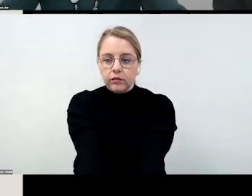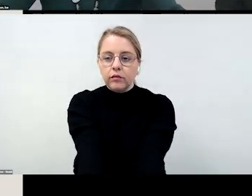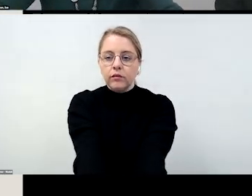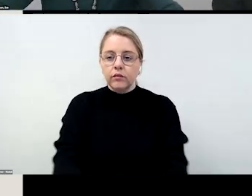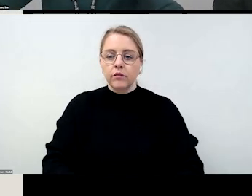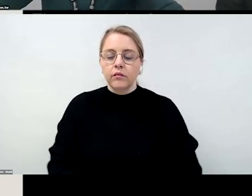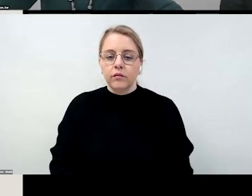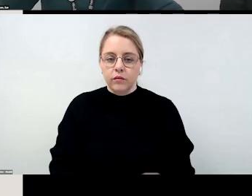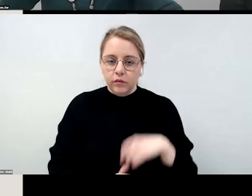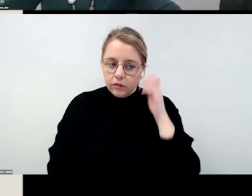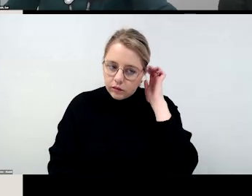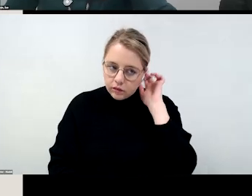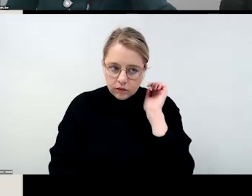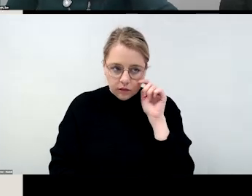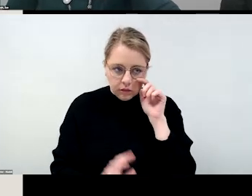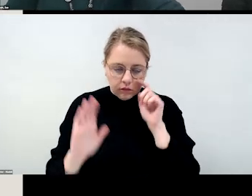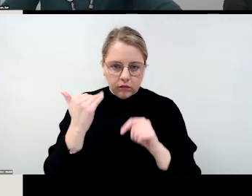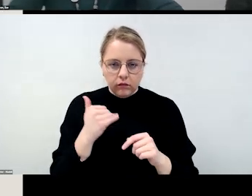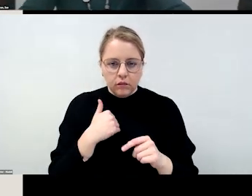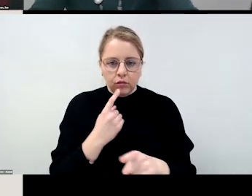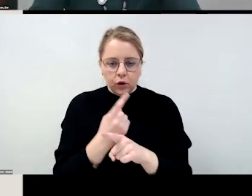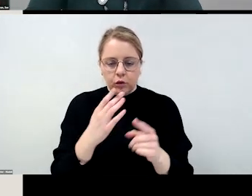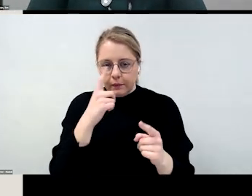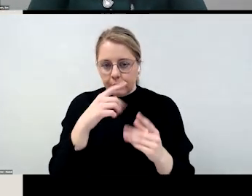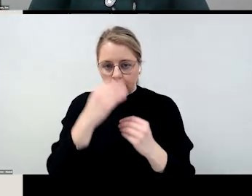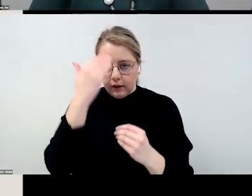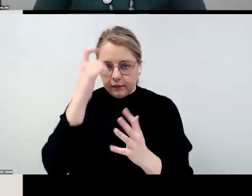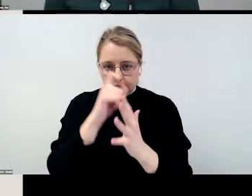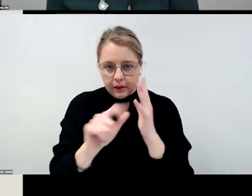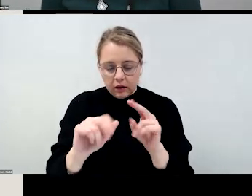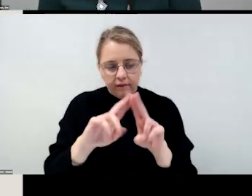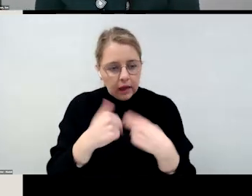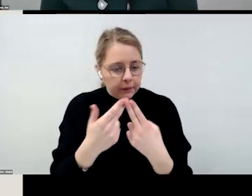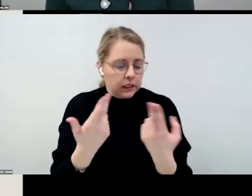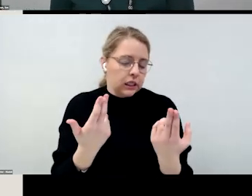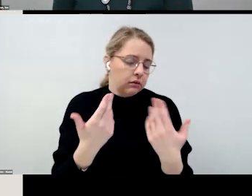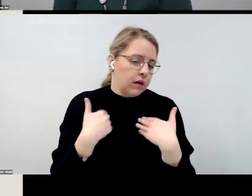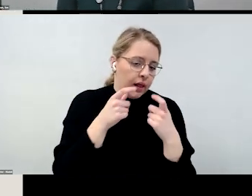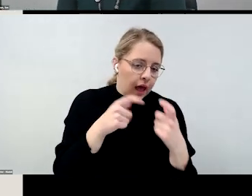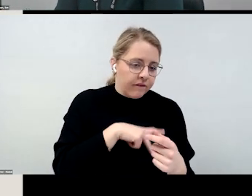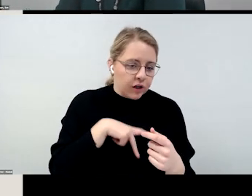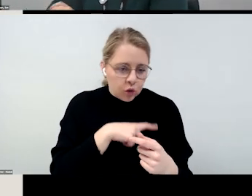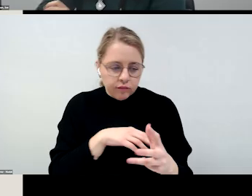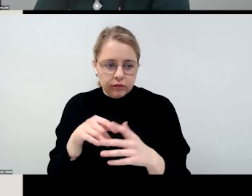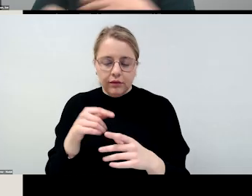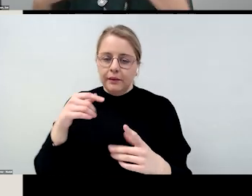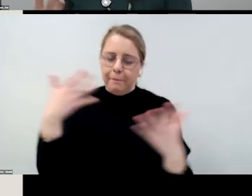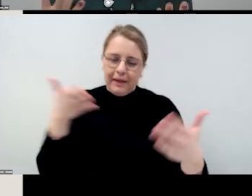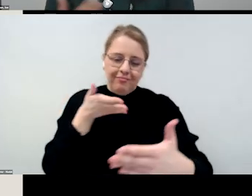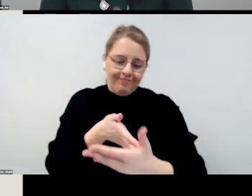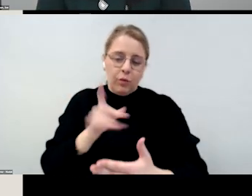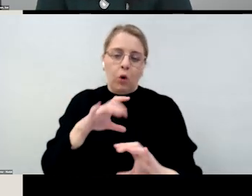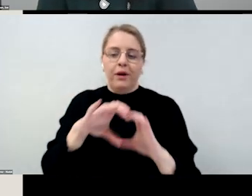So when we were speaking to people, people with intellectual disability, support networks, healthcare professionals, communication was one of the biggest barriers that